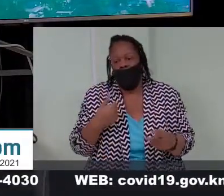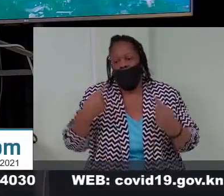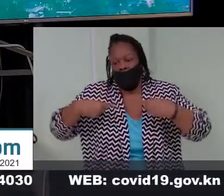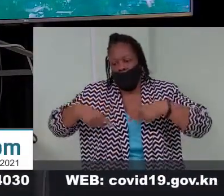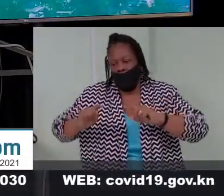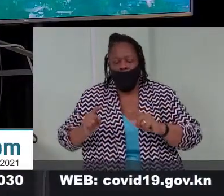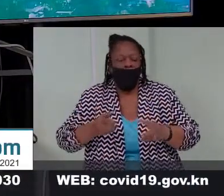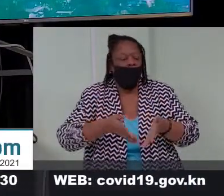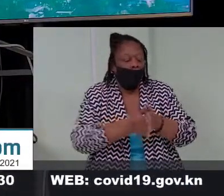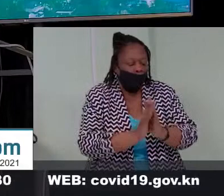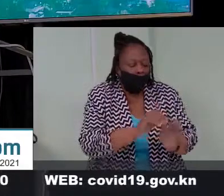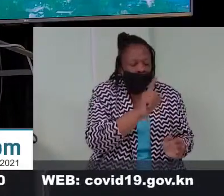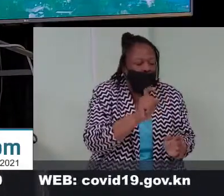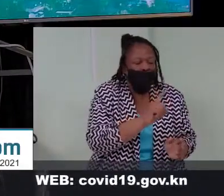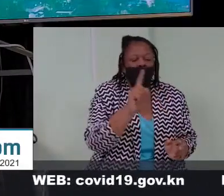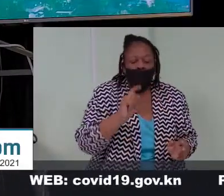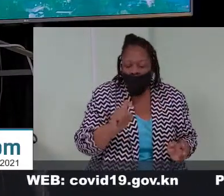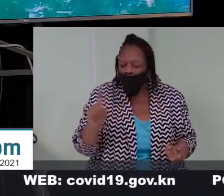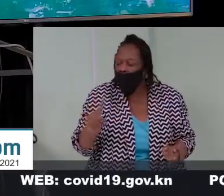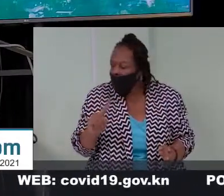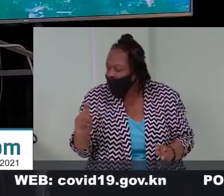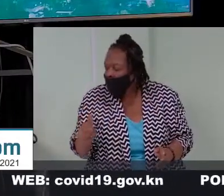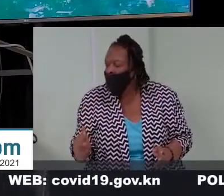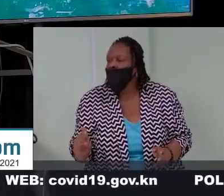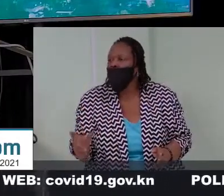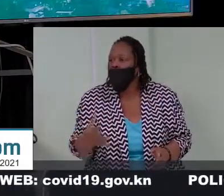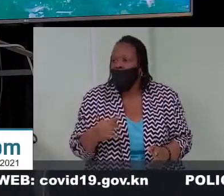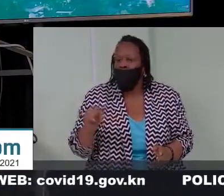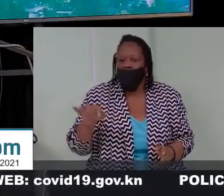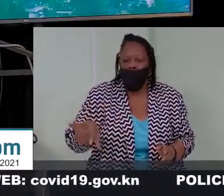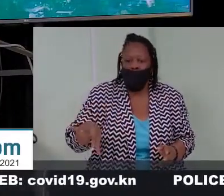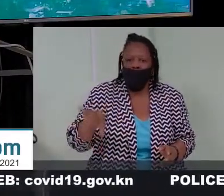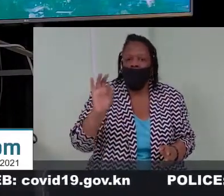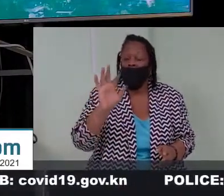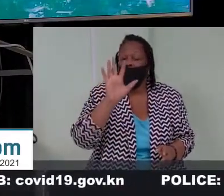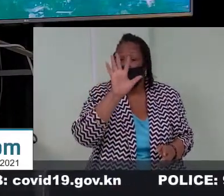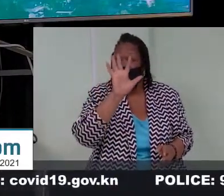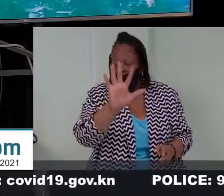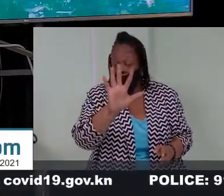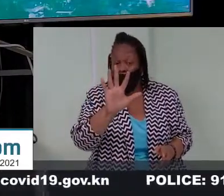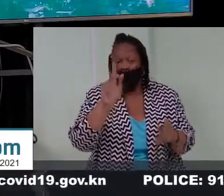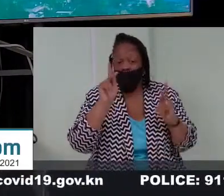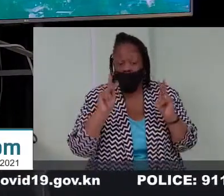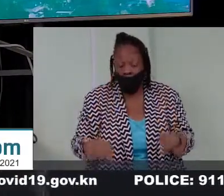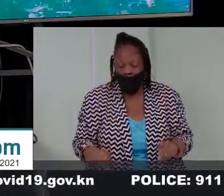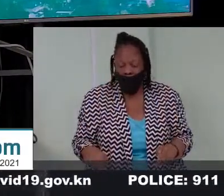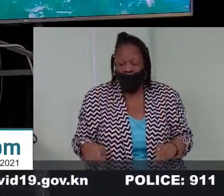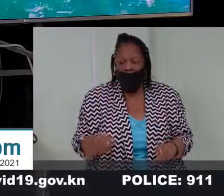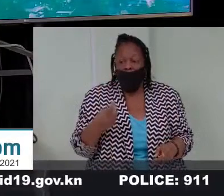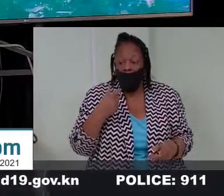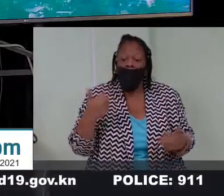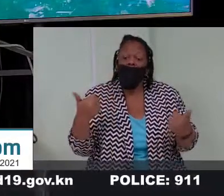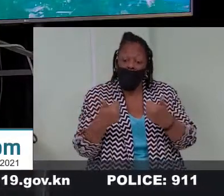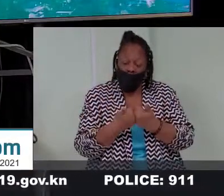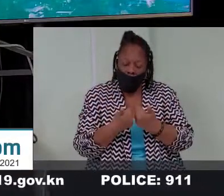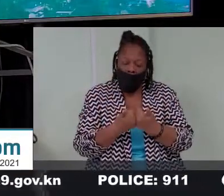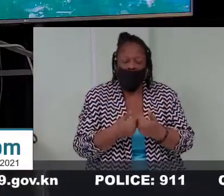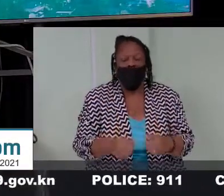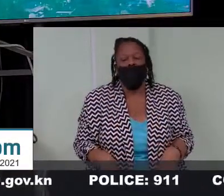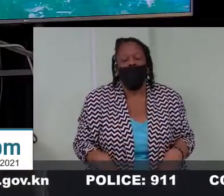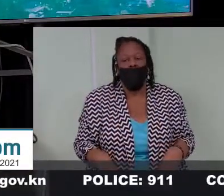necessary contact tracing, which resulted in 5 persons being quarantined for 14 days, including Ms. Chang.